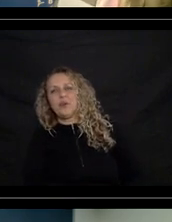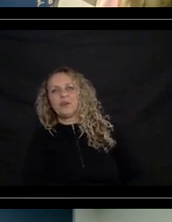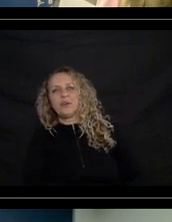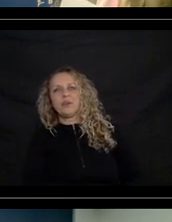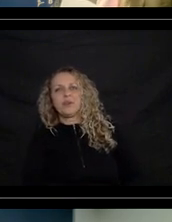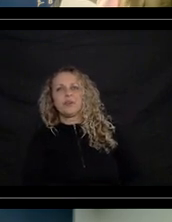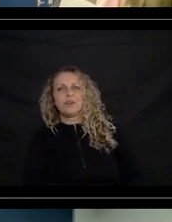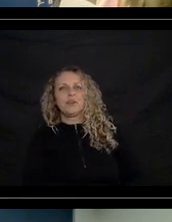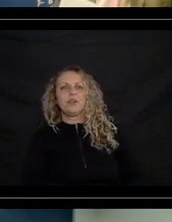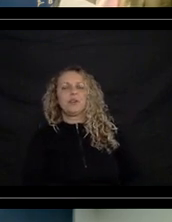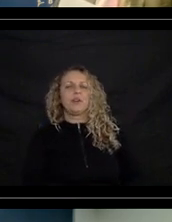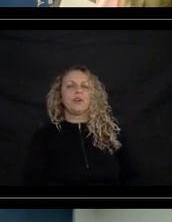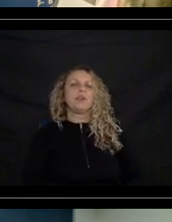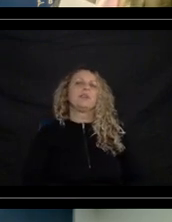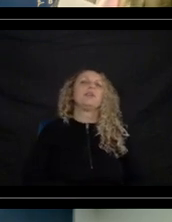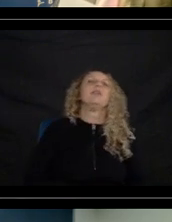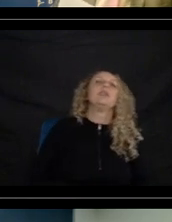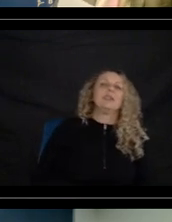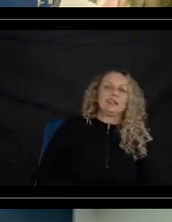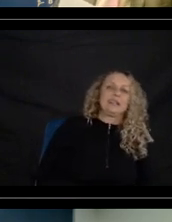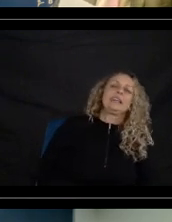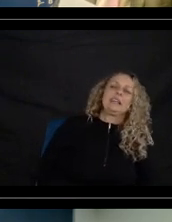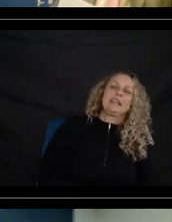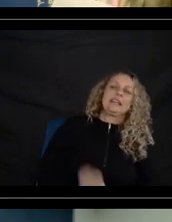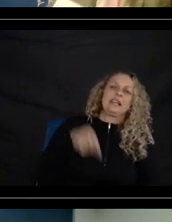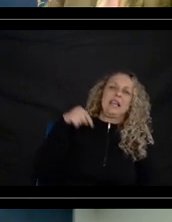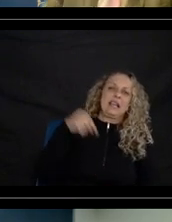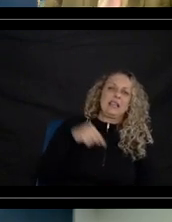any event, you know, this condition,